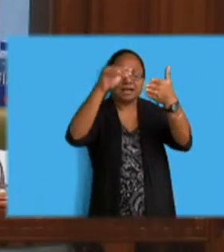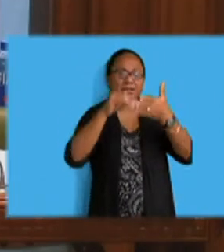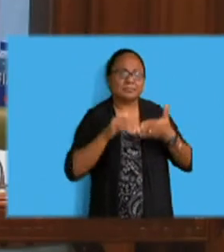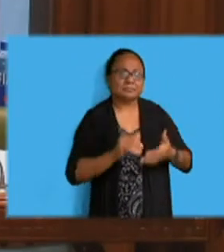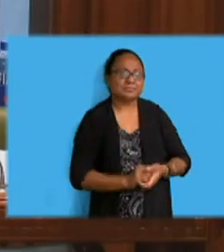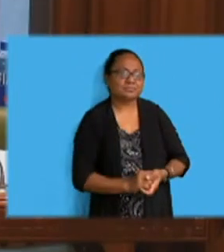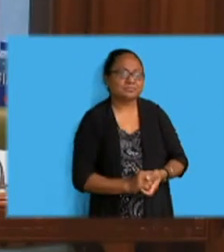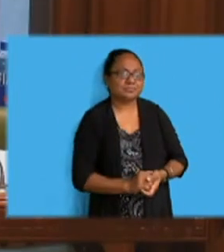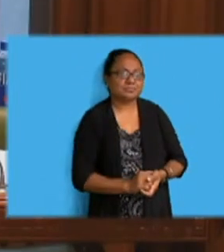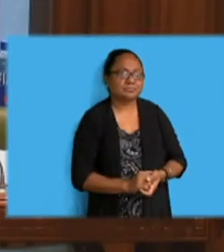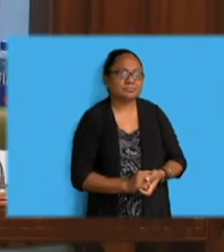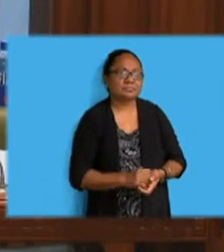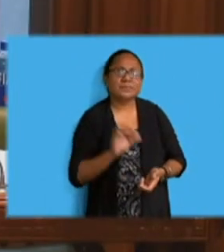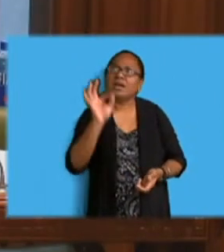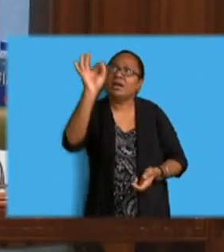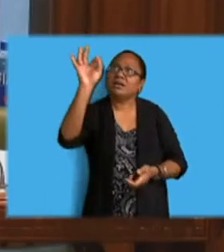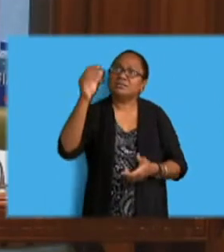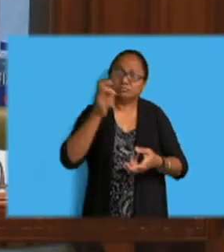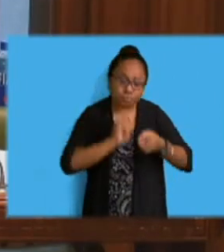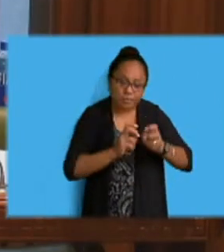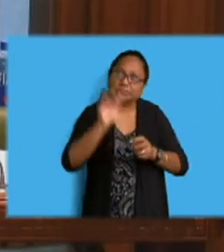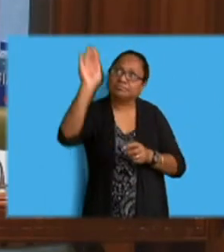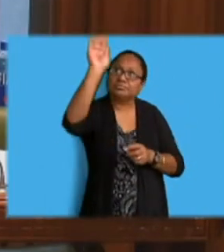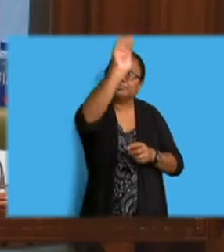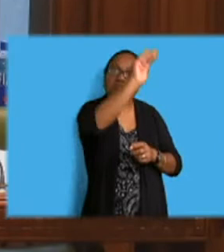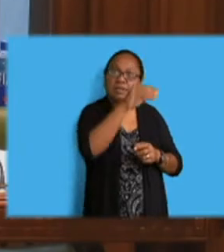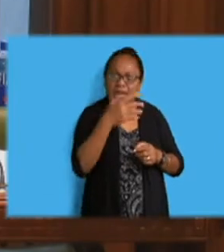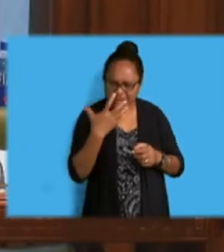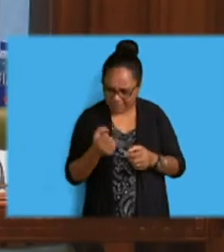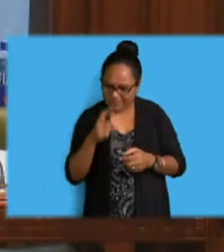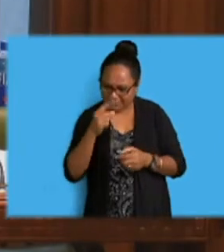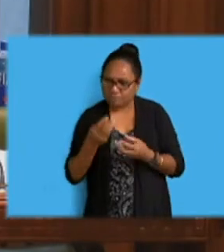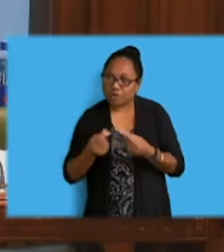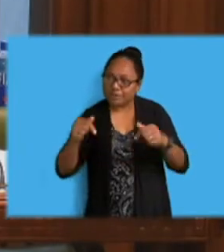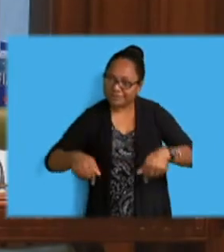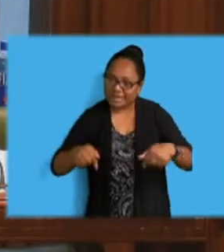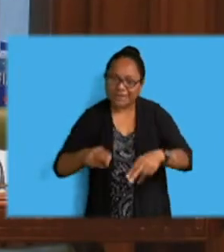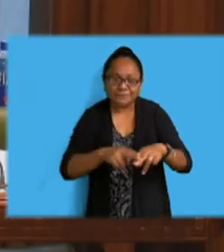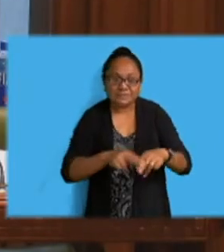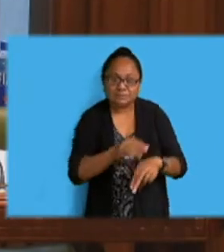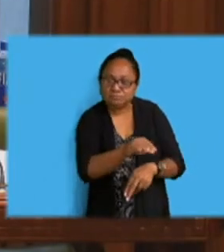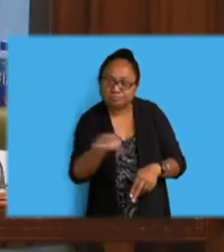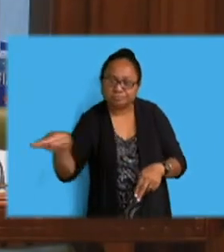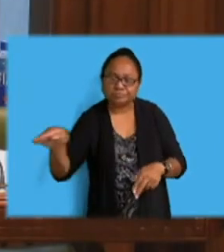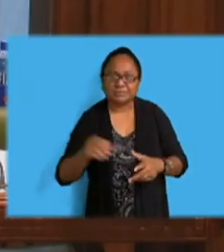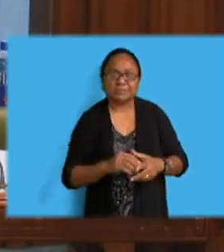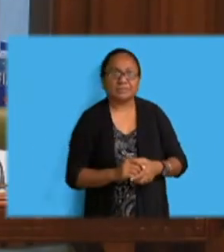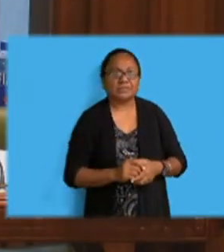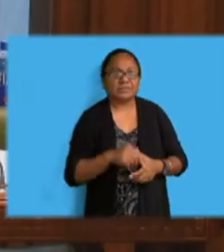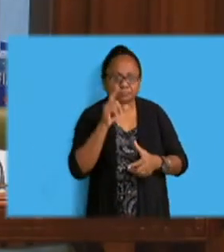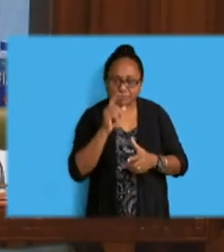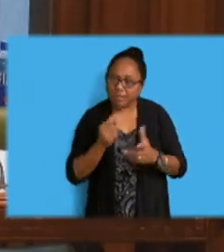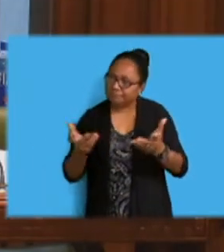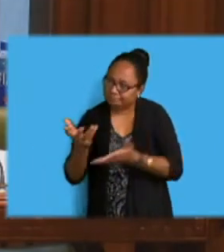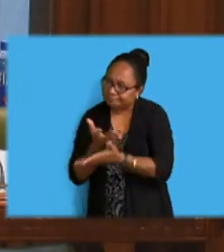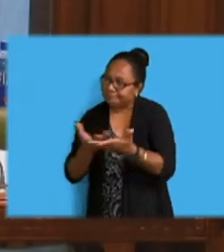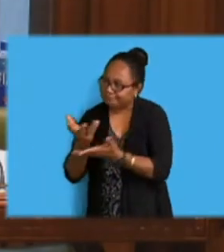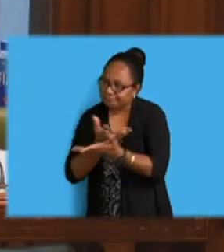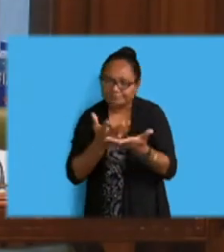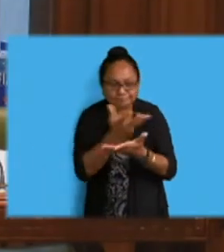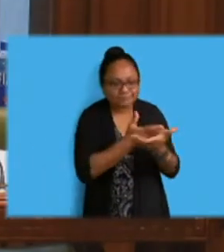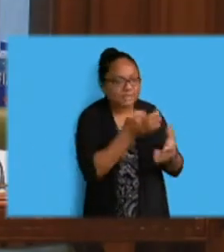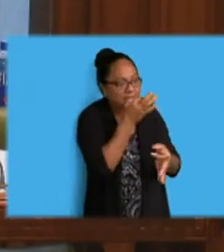with problems that we can easily solve by interacting and asking